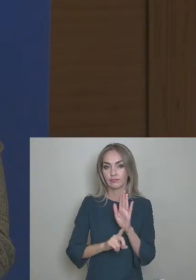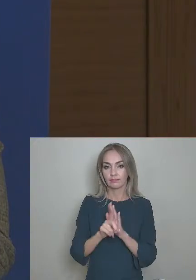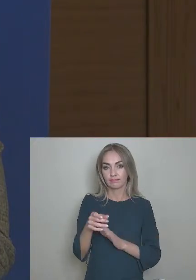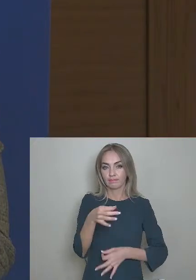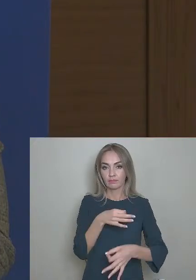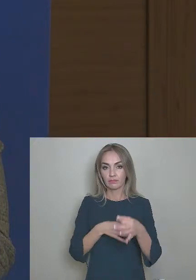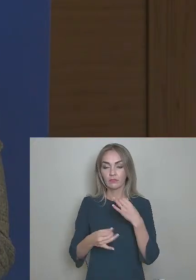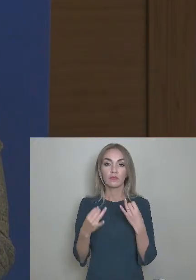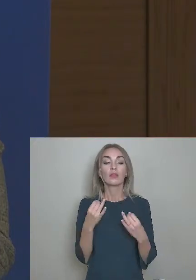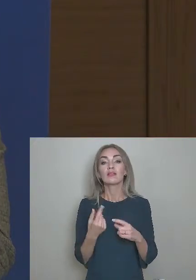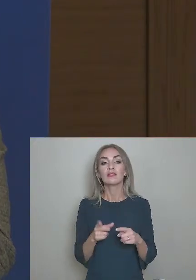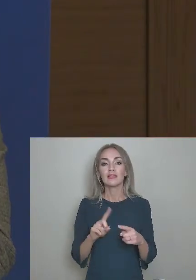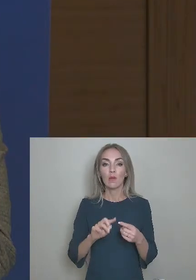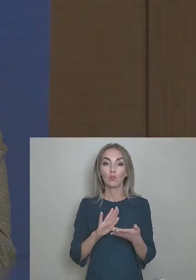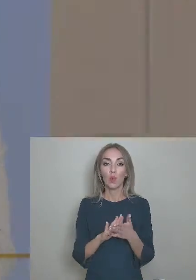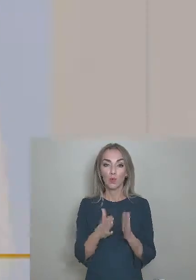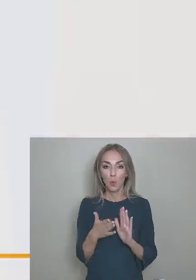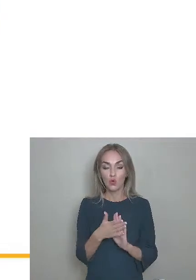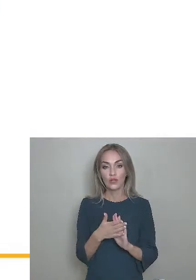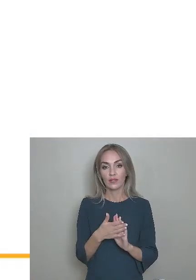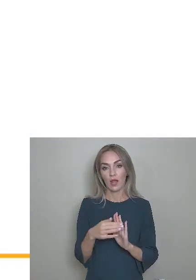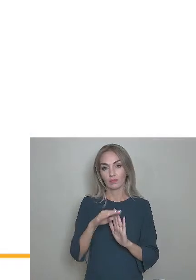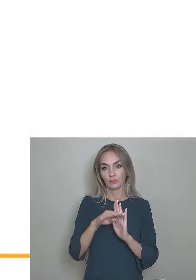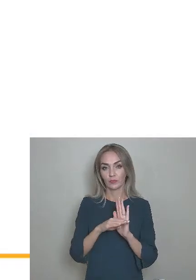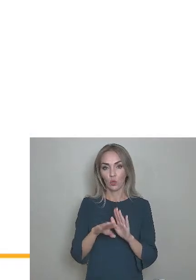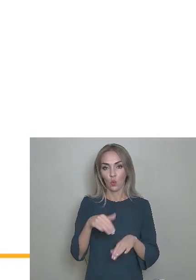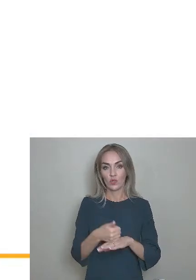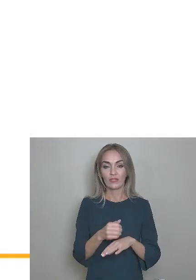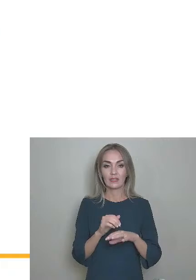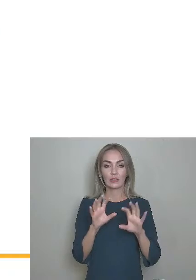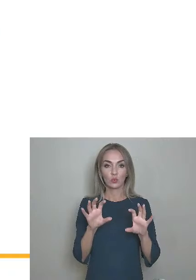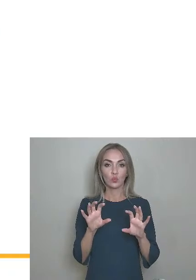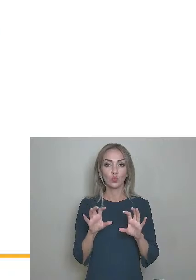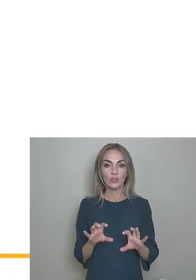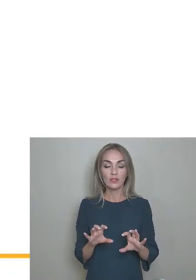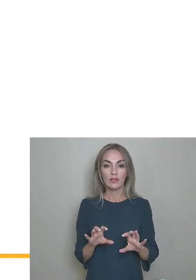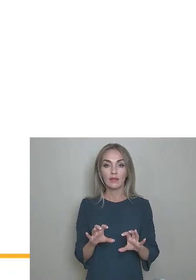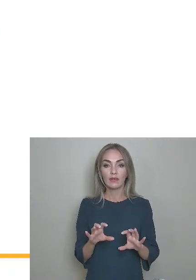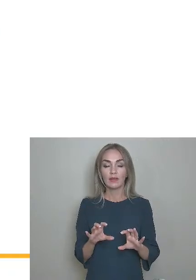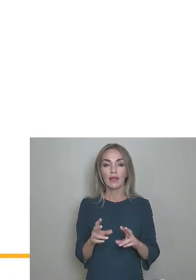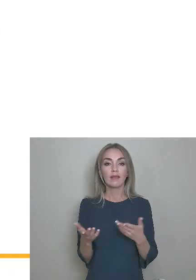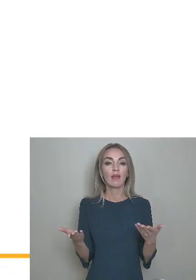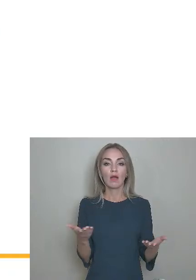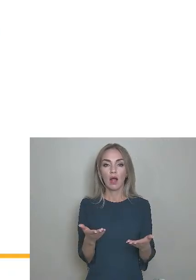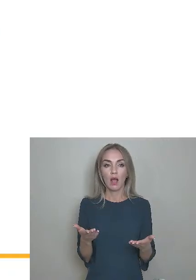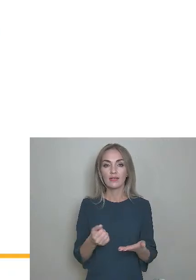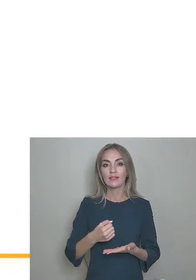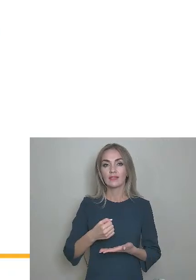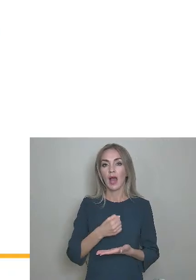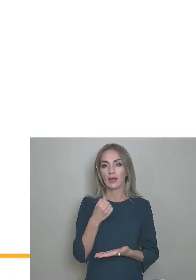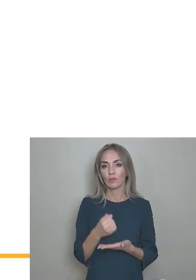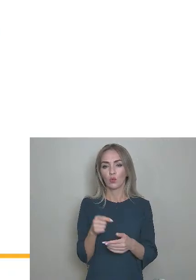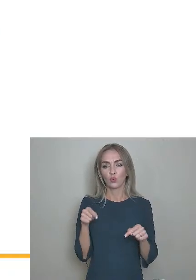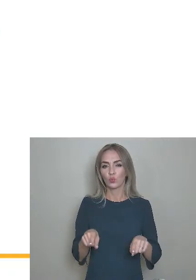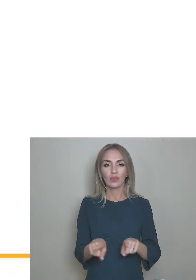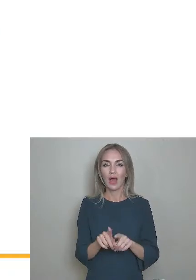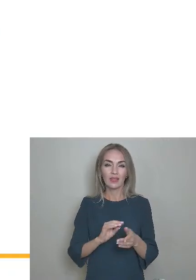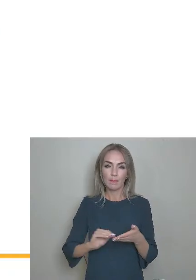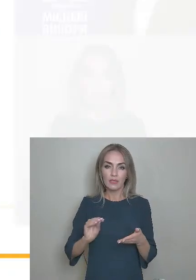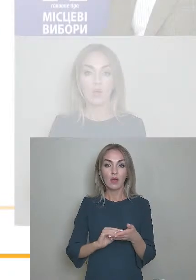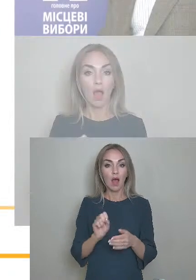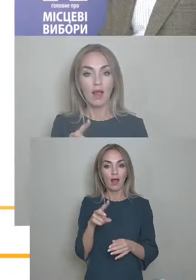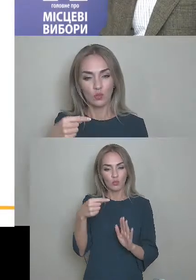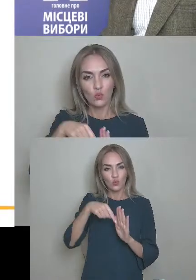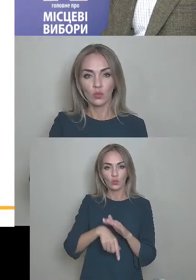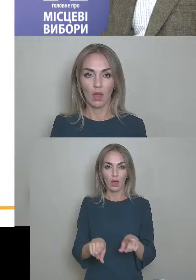starting point of our discussion, is the provision of the Constitution, Article 141, Part 3, and